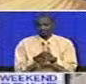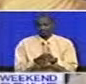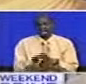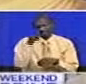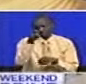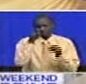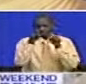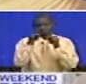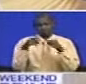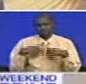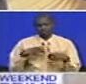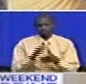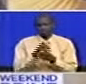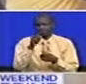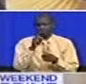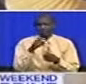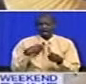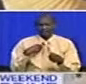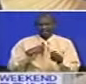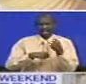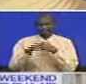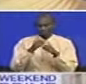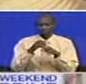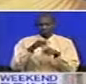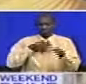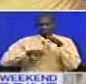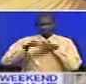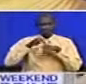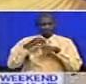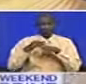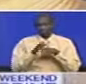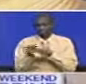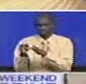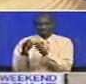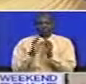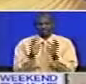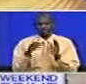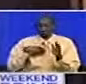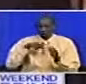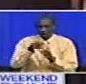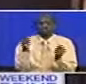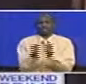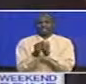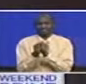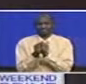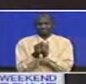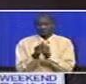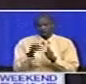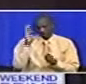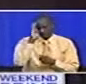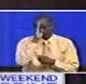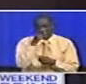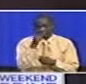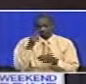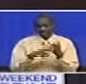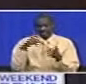nyinyi msipige hatua ya nyuma ama ya kando. Tutembee pamoja. Bungoma Governor Ken